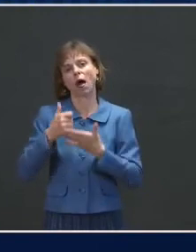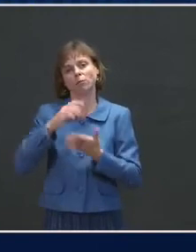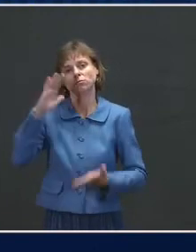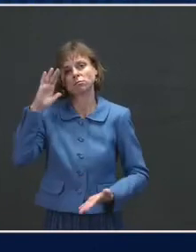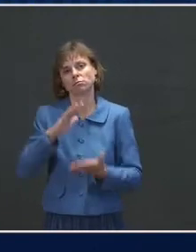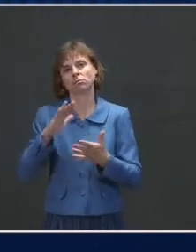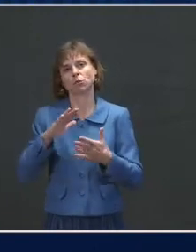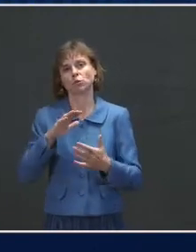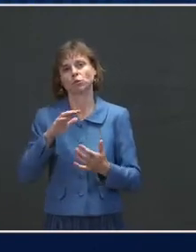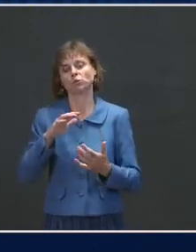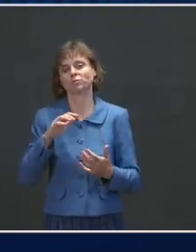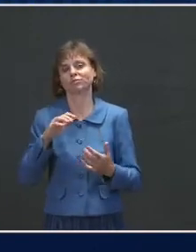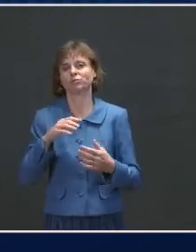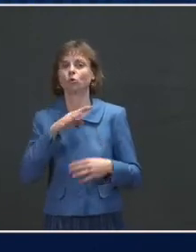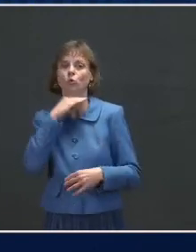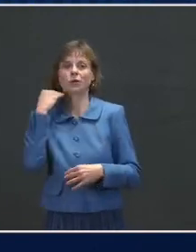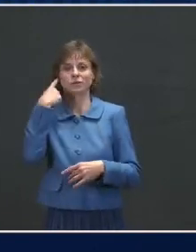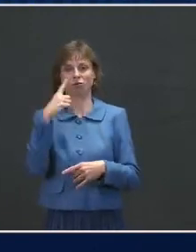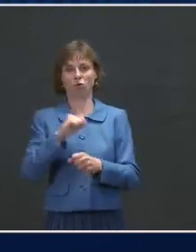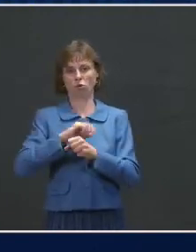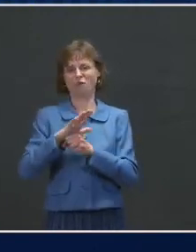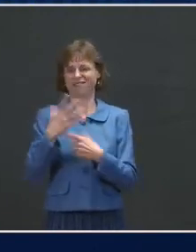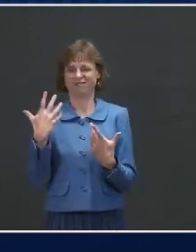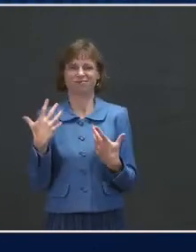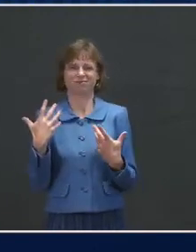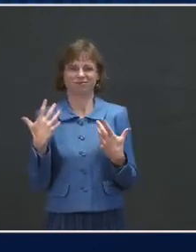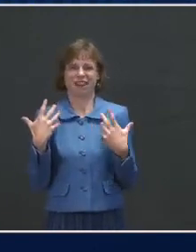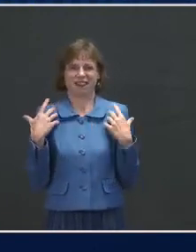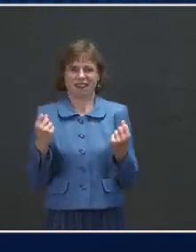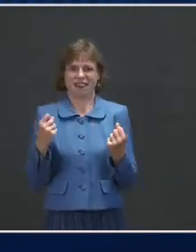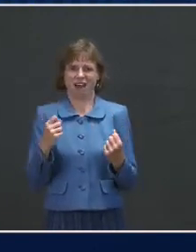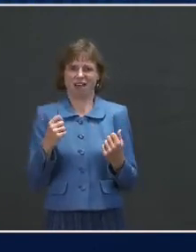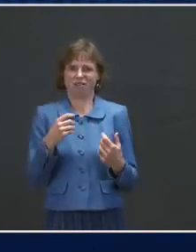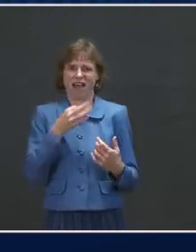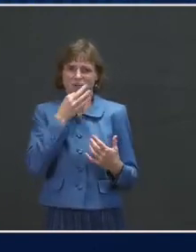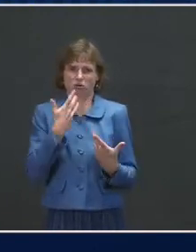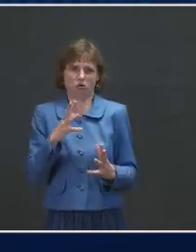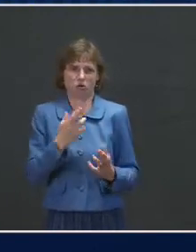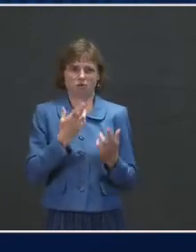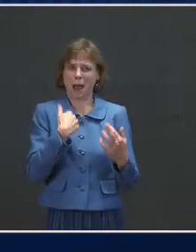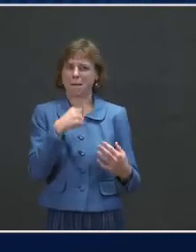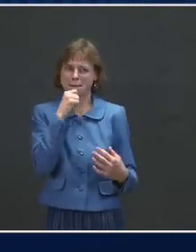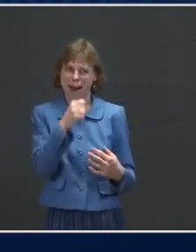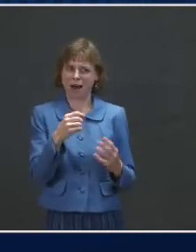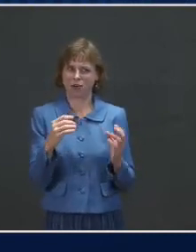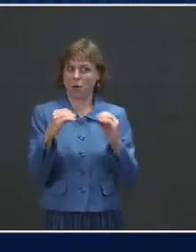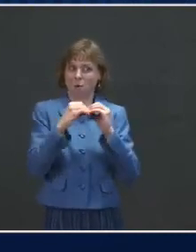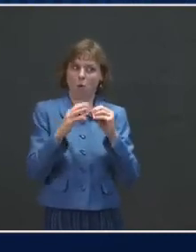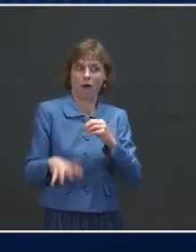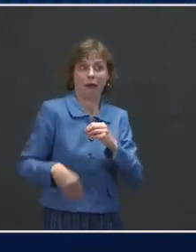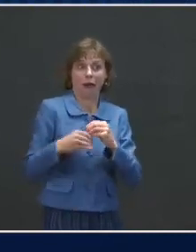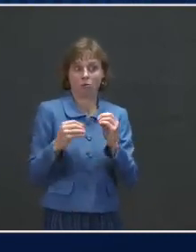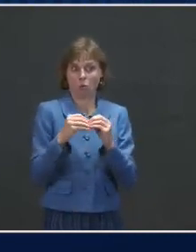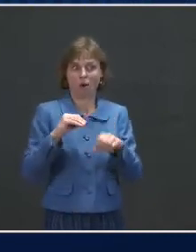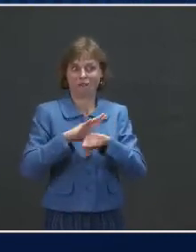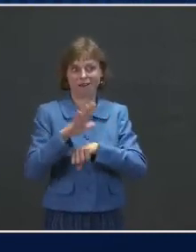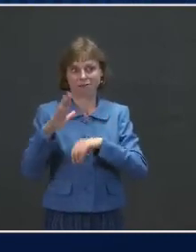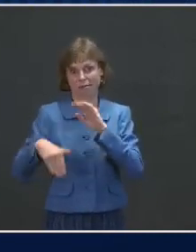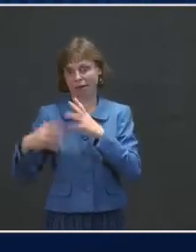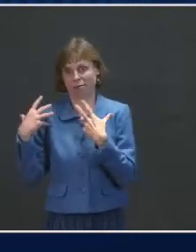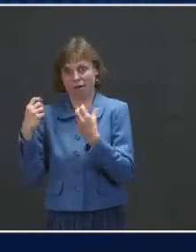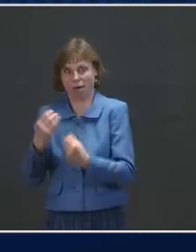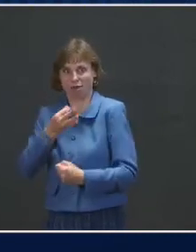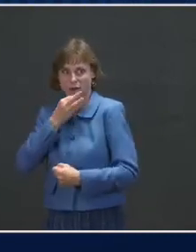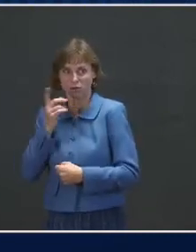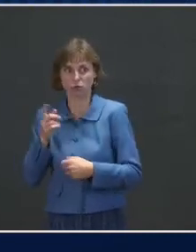recommended. But beyond that, I'm not going to go beyond the advice of our health and medical experts at this point in time. Go ahead, Caitlin. Two questions for you.